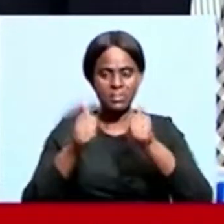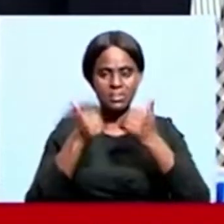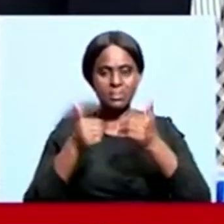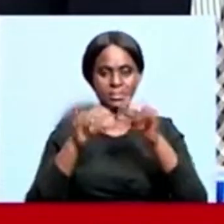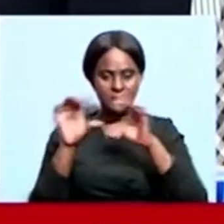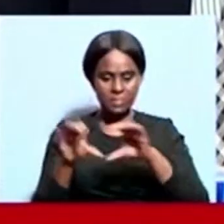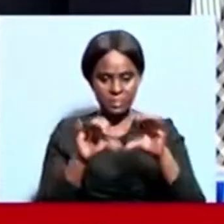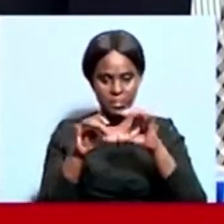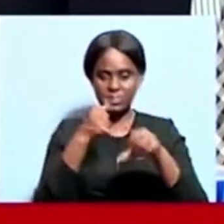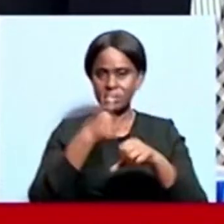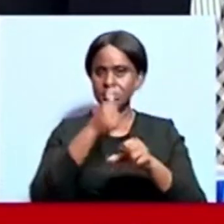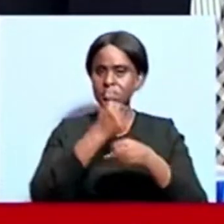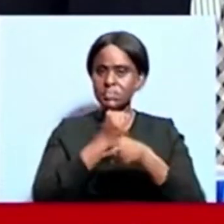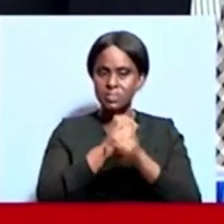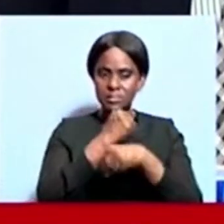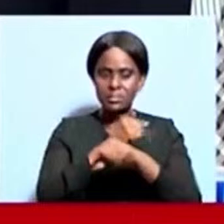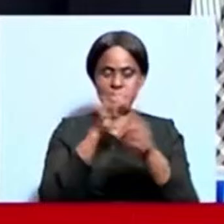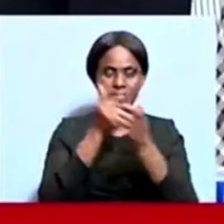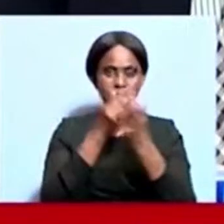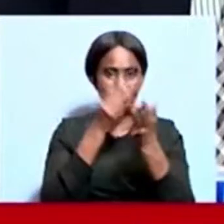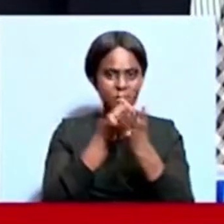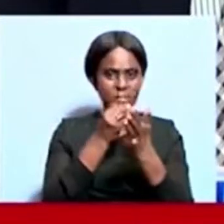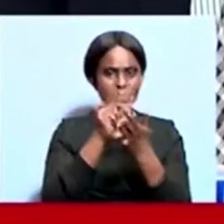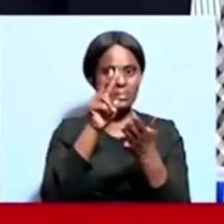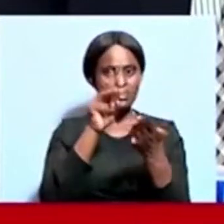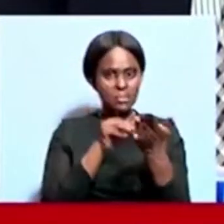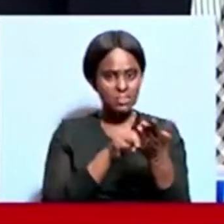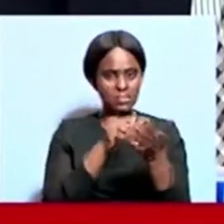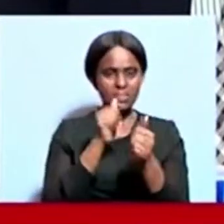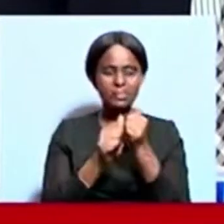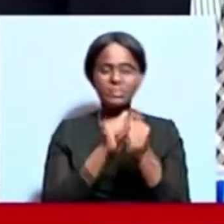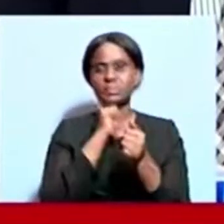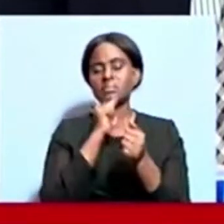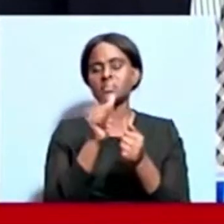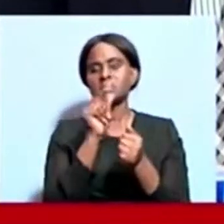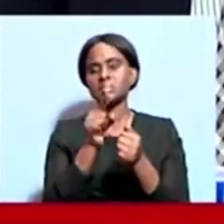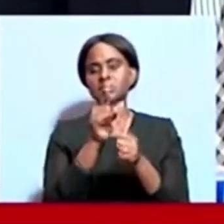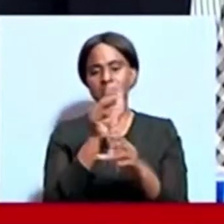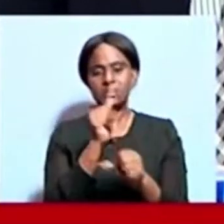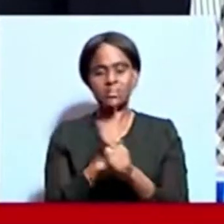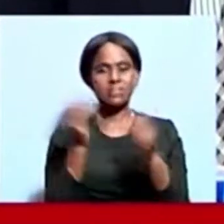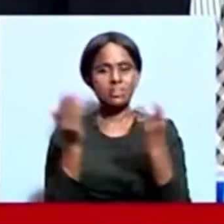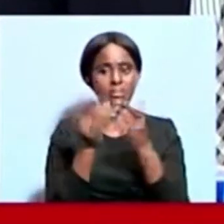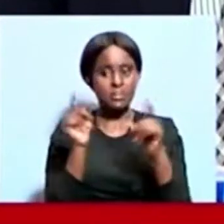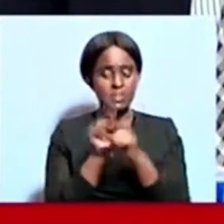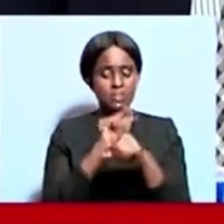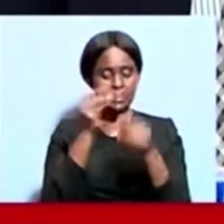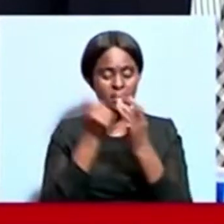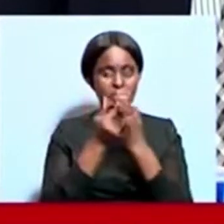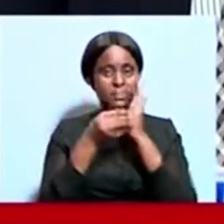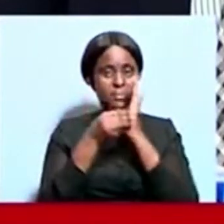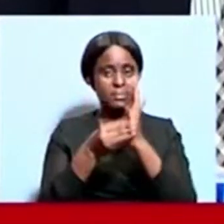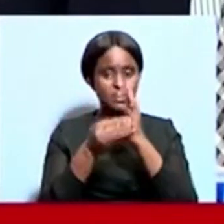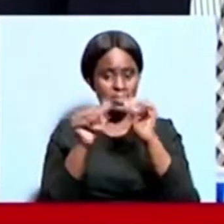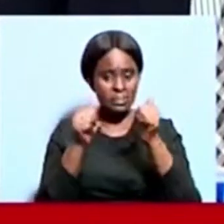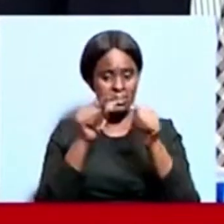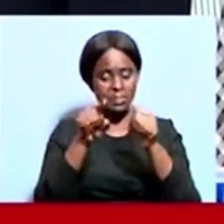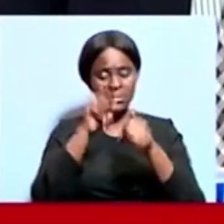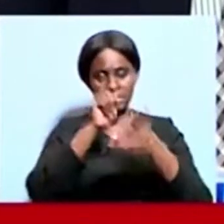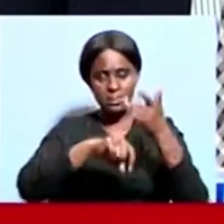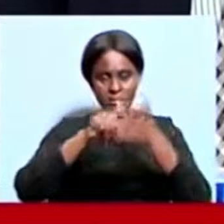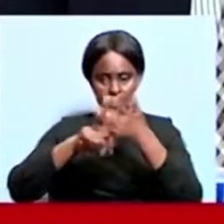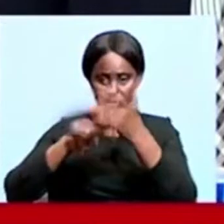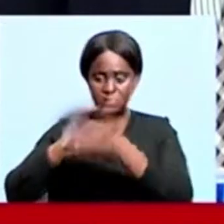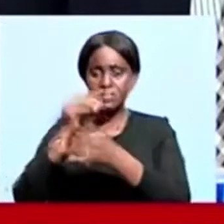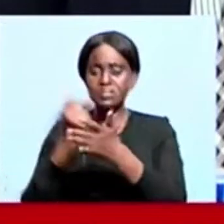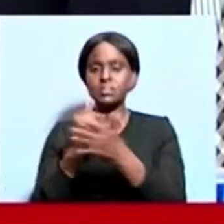did make an inquiry on the amount of 2 million that was not received, and we were guided that this was a deduction at